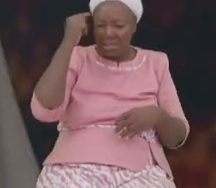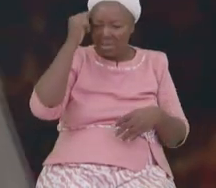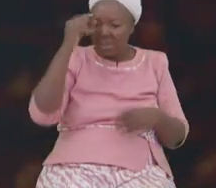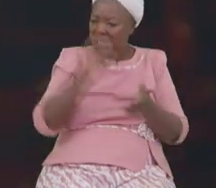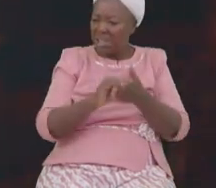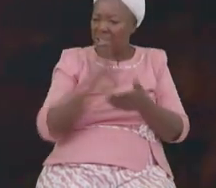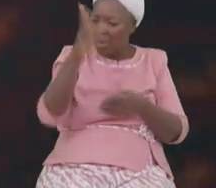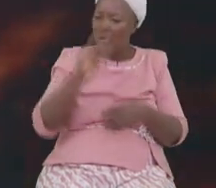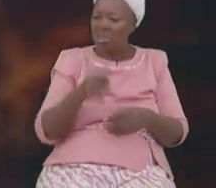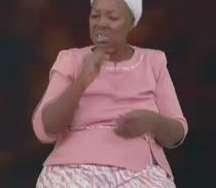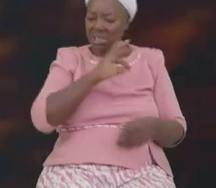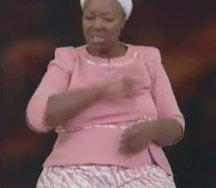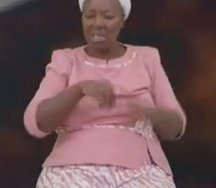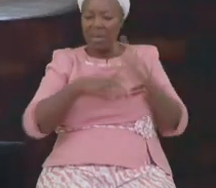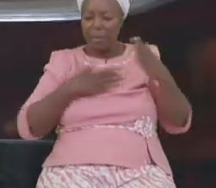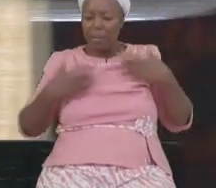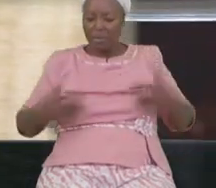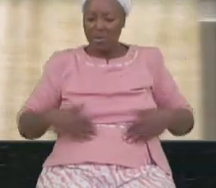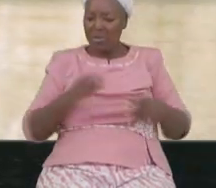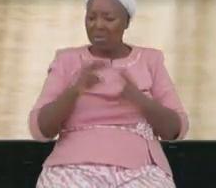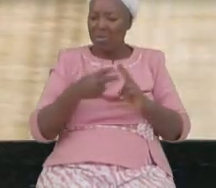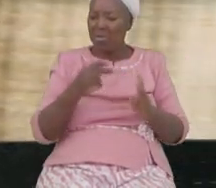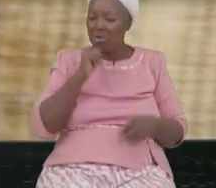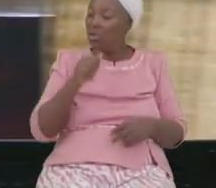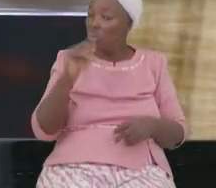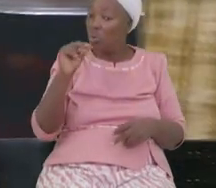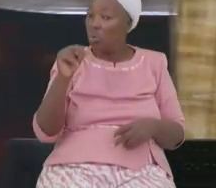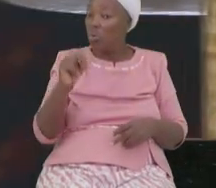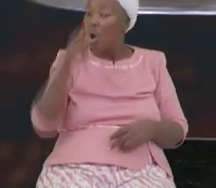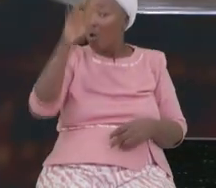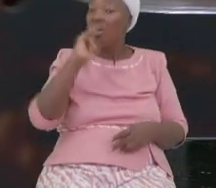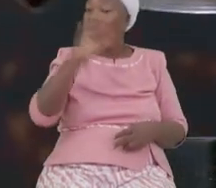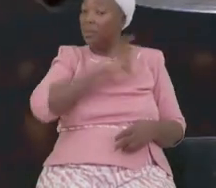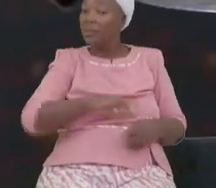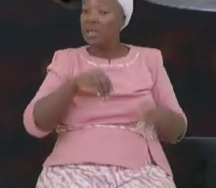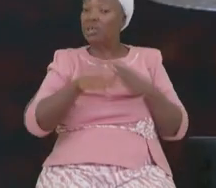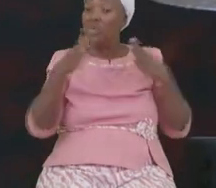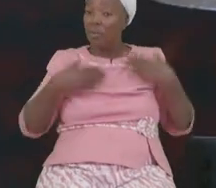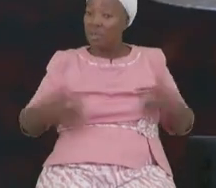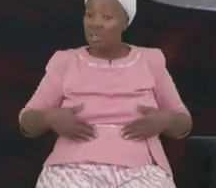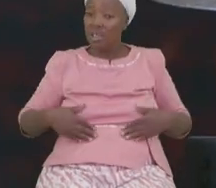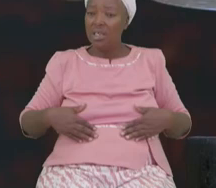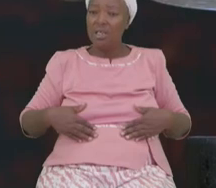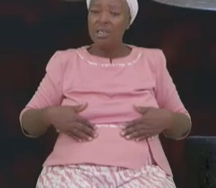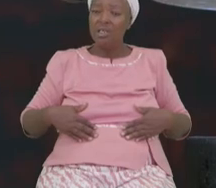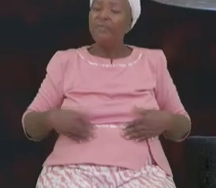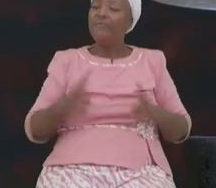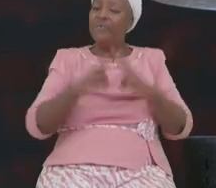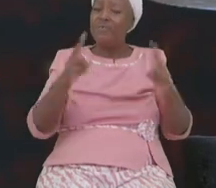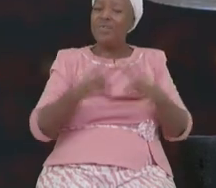the body clean and clear of everything that is destructive, maybe he's not interested. He's